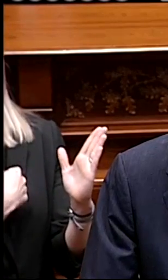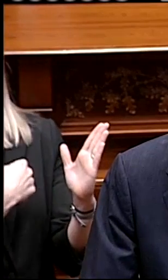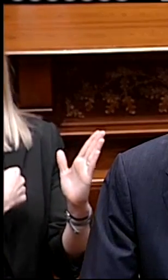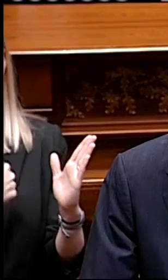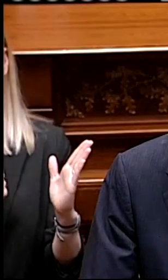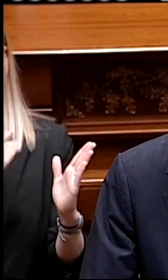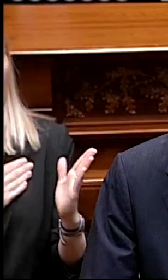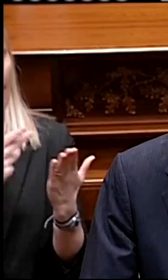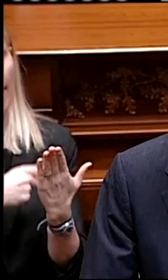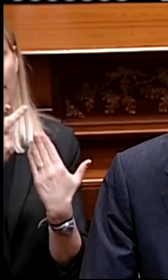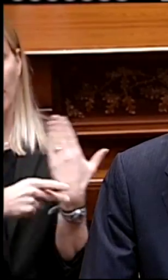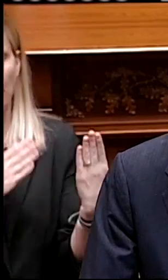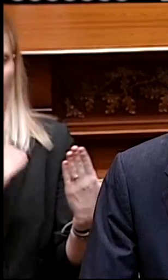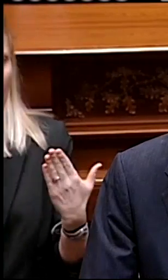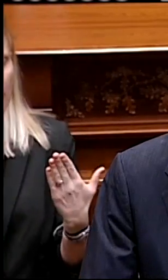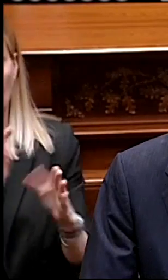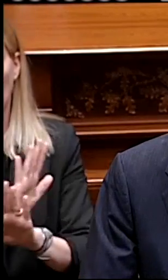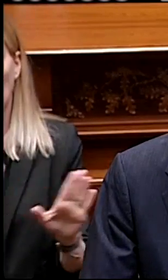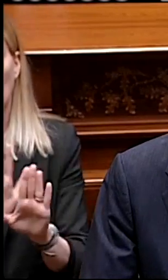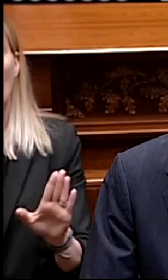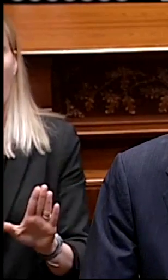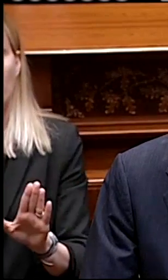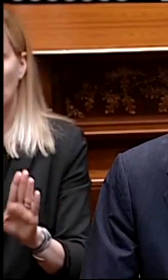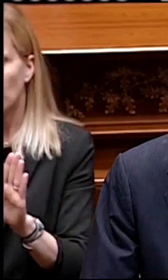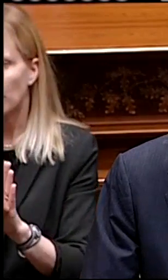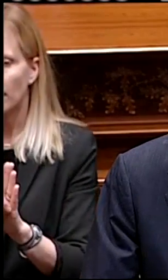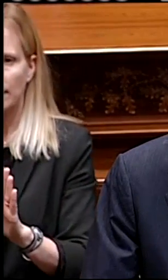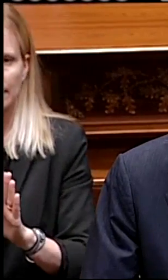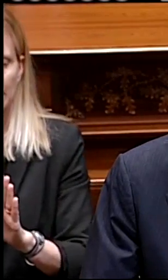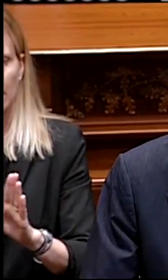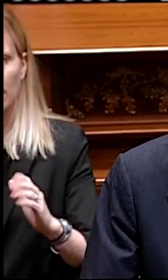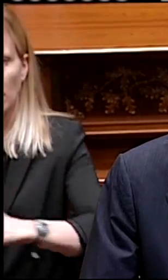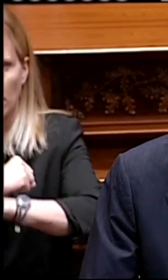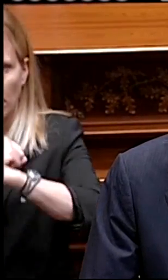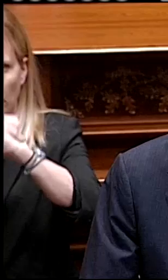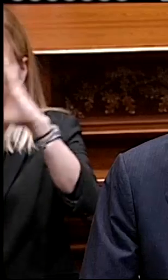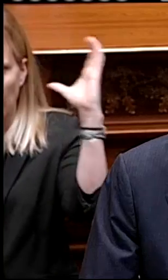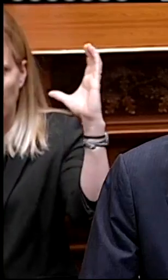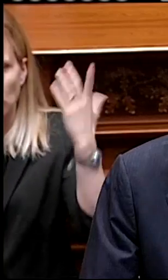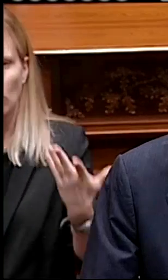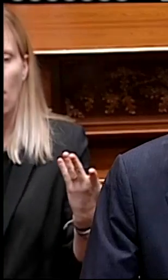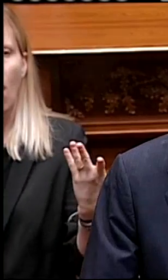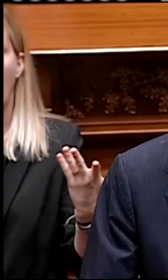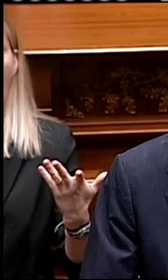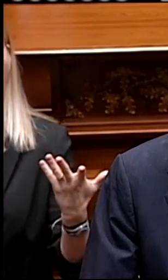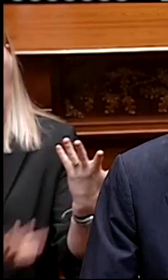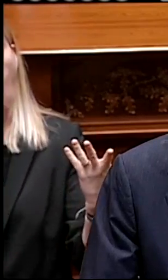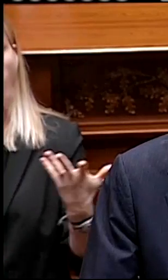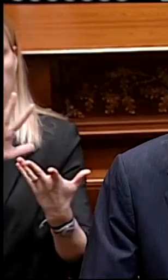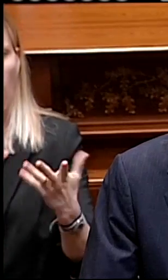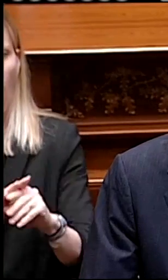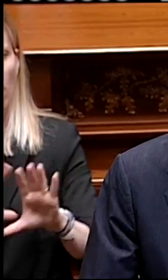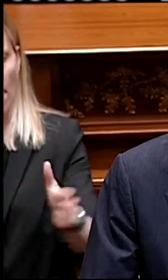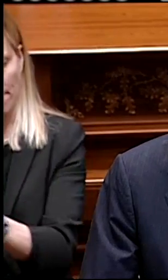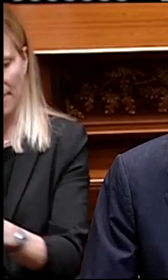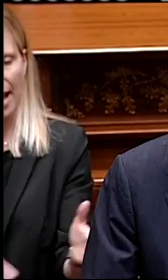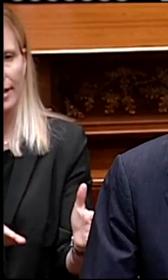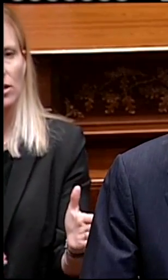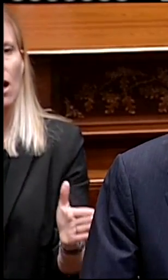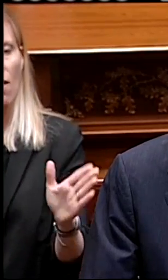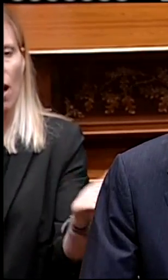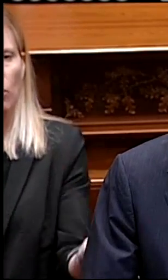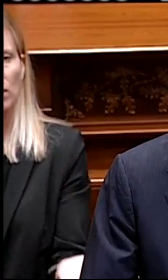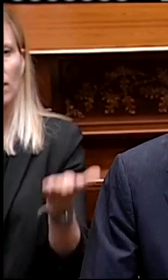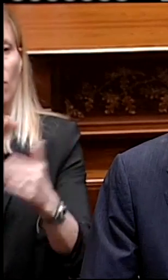initiatives. We must choose to see the big picture, an overall package that will lift